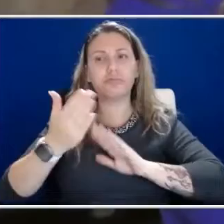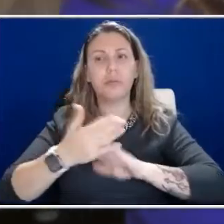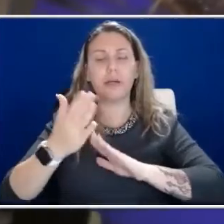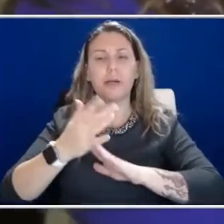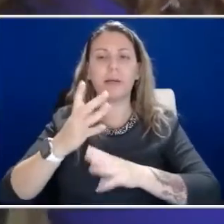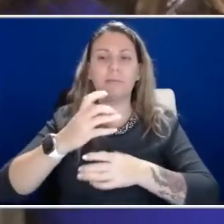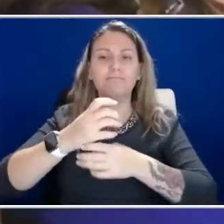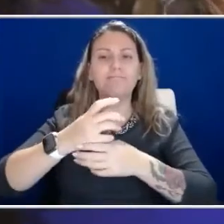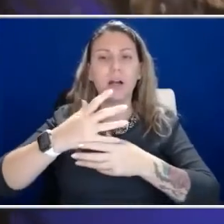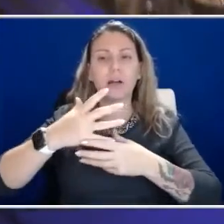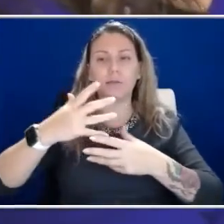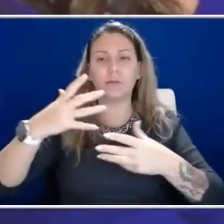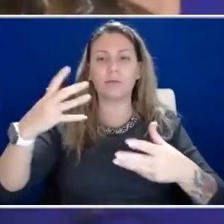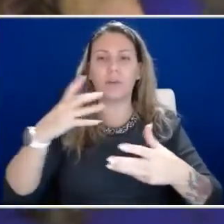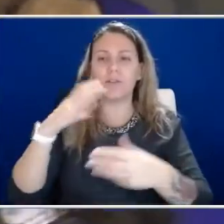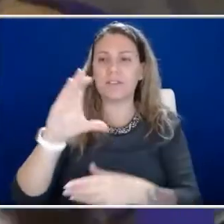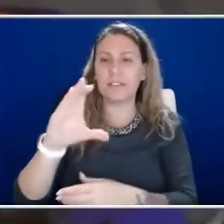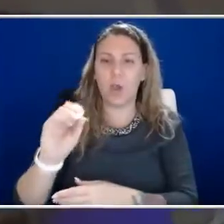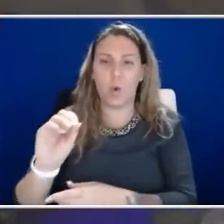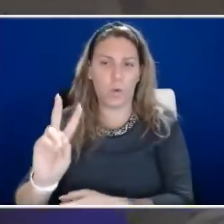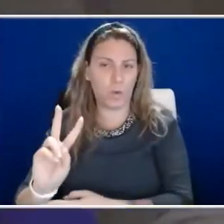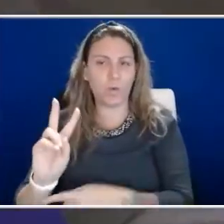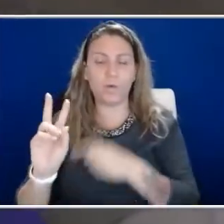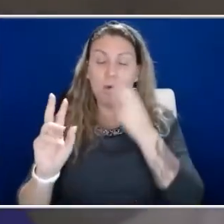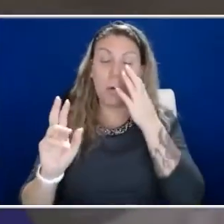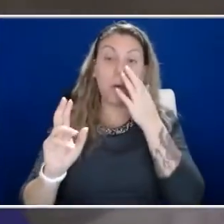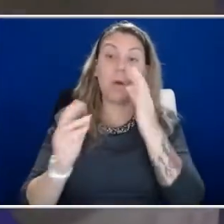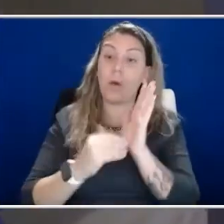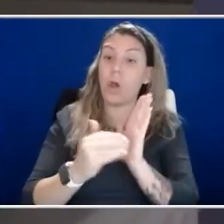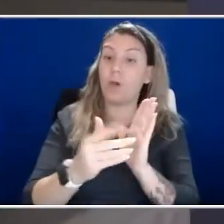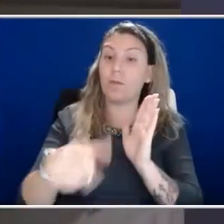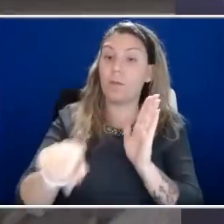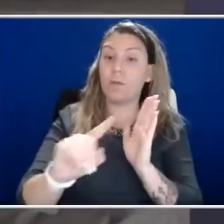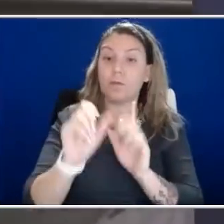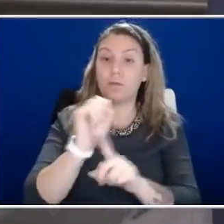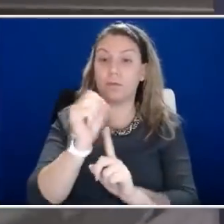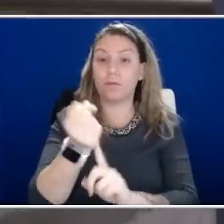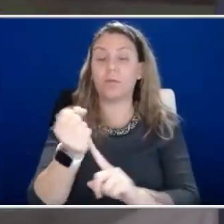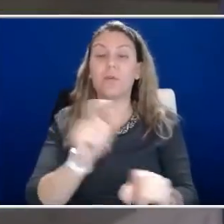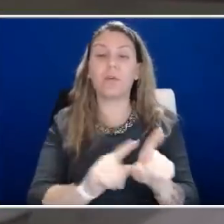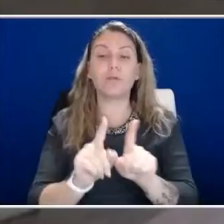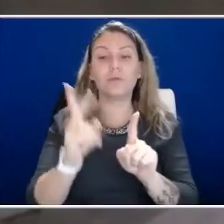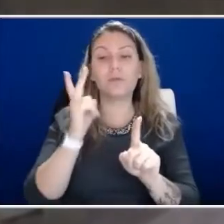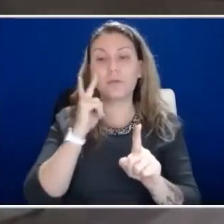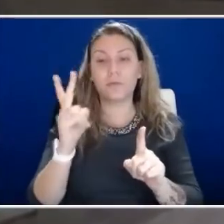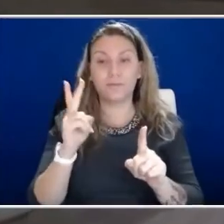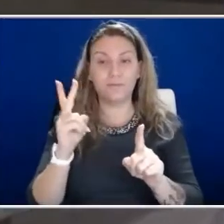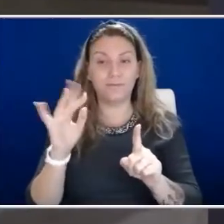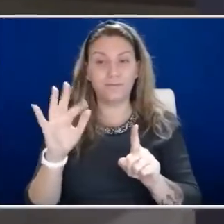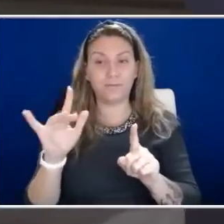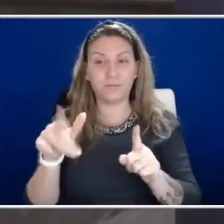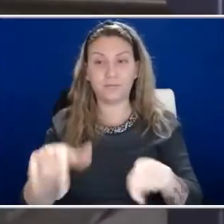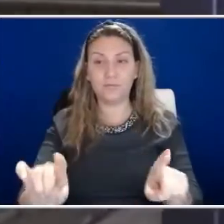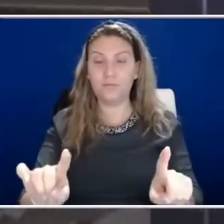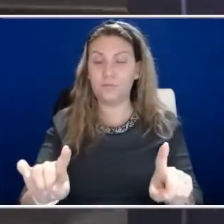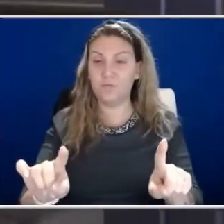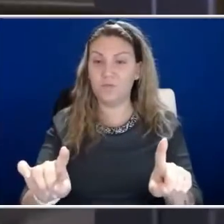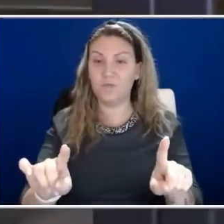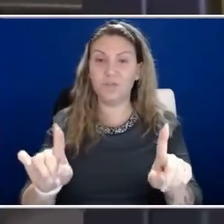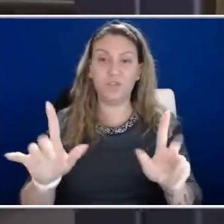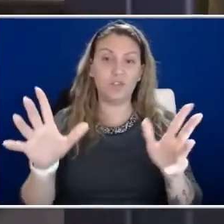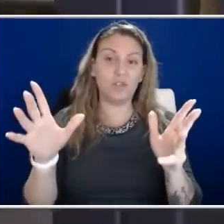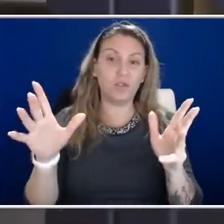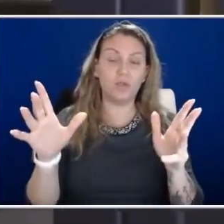carbon monoxide. Okay. And it's often in those cases. Also, we see it during storms where people may